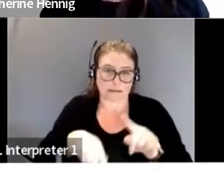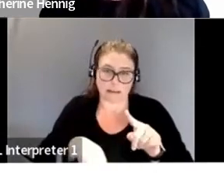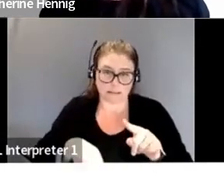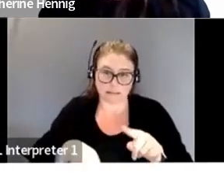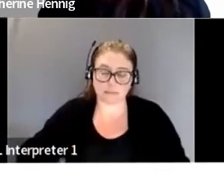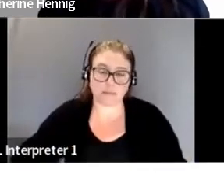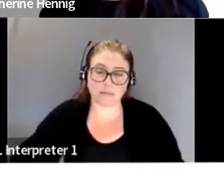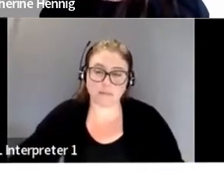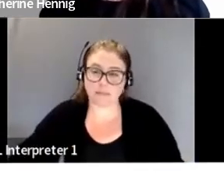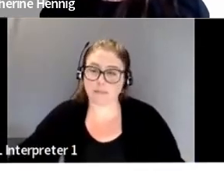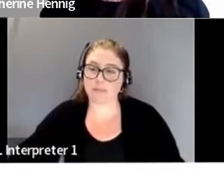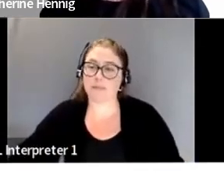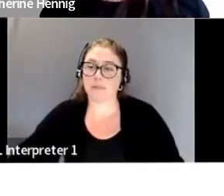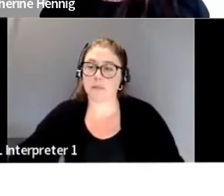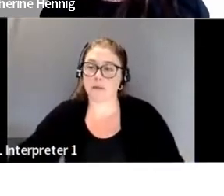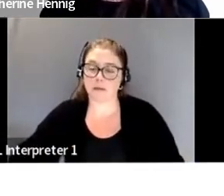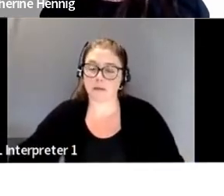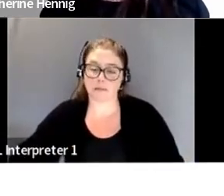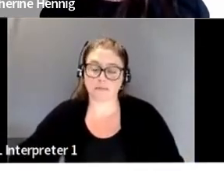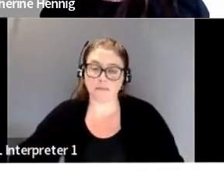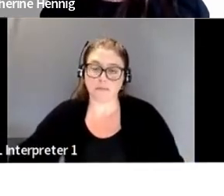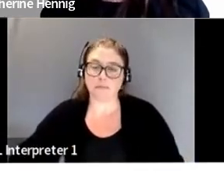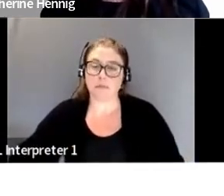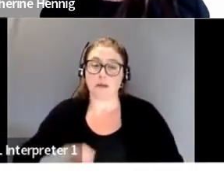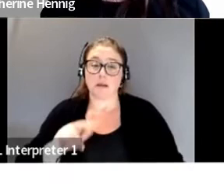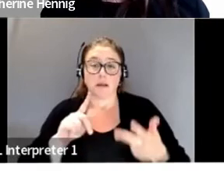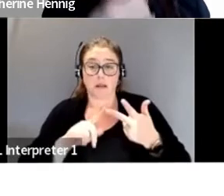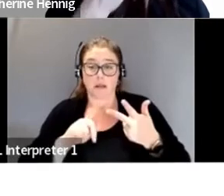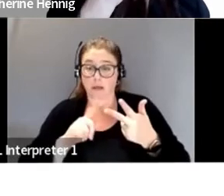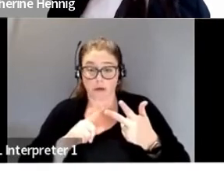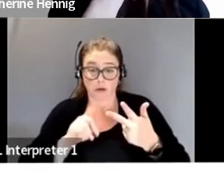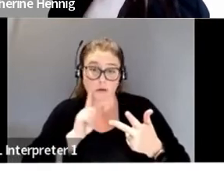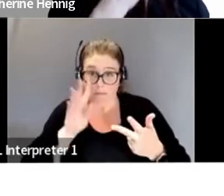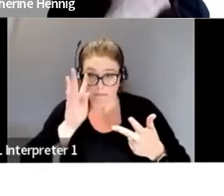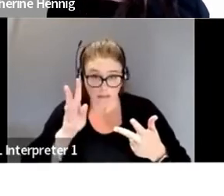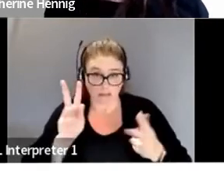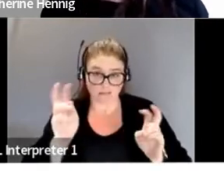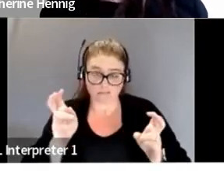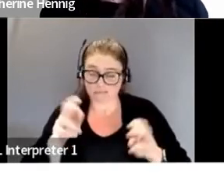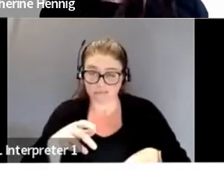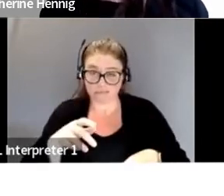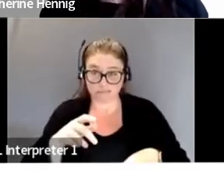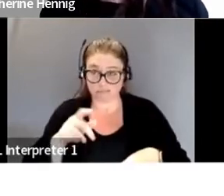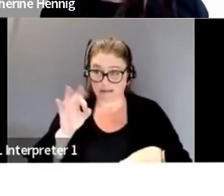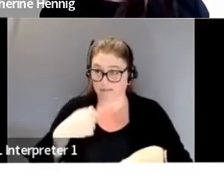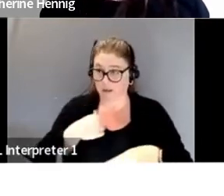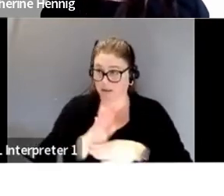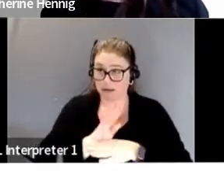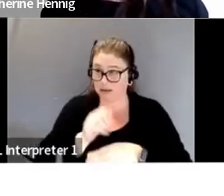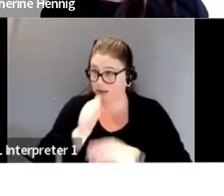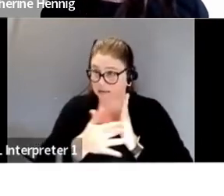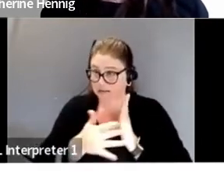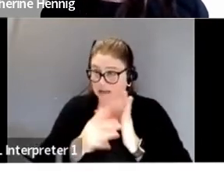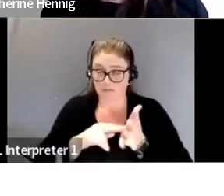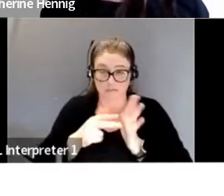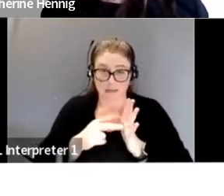Perfect. So the third myth that we're going to go over is that if you're not in tech, there are no grants available to you. And that